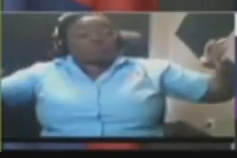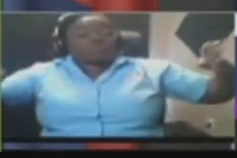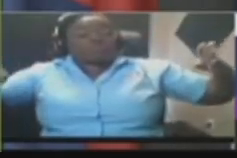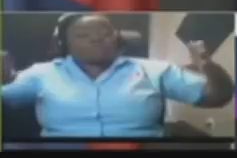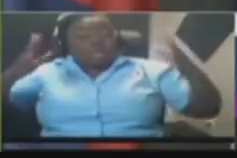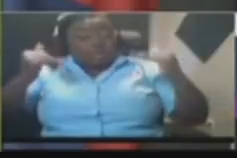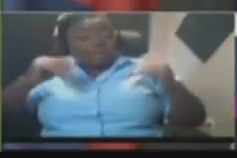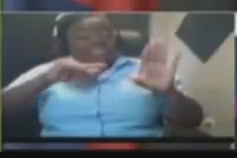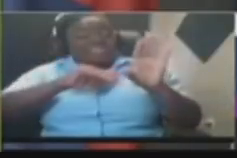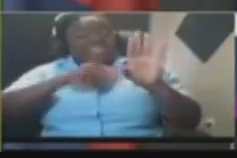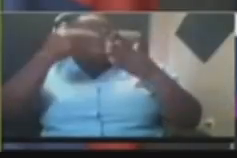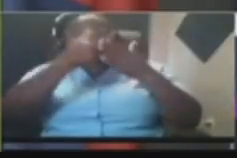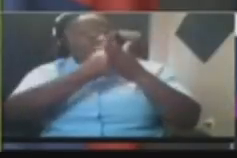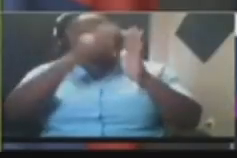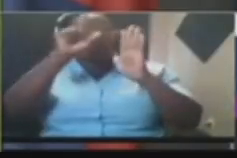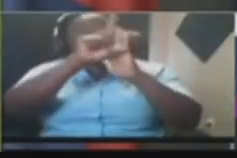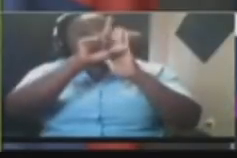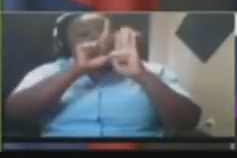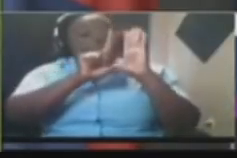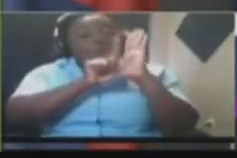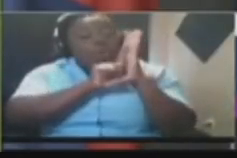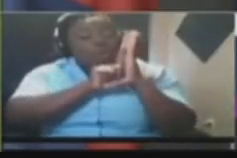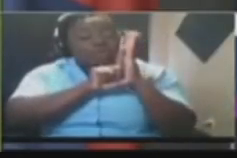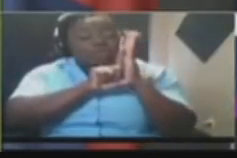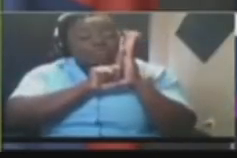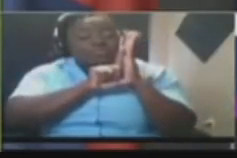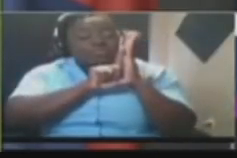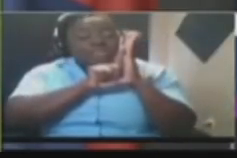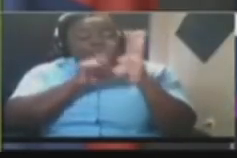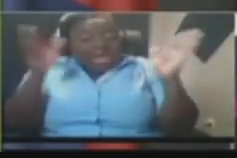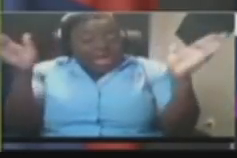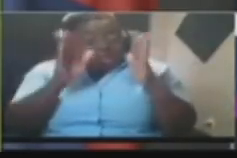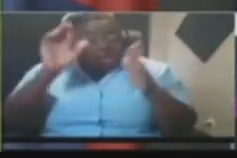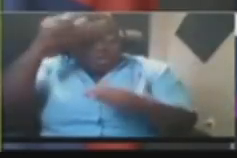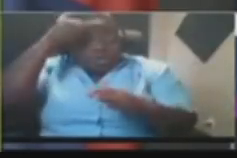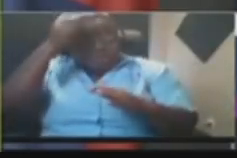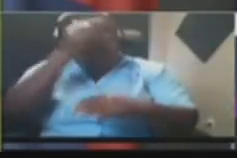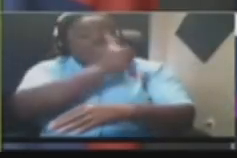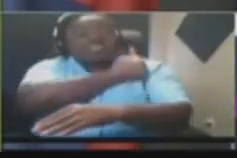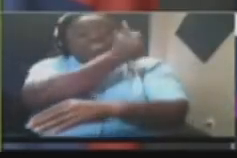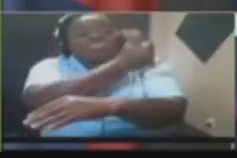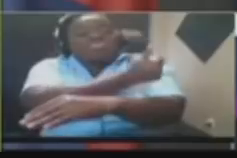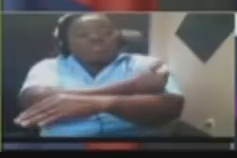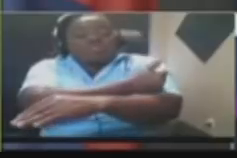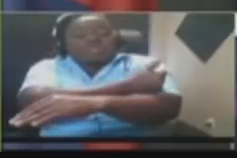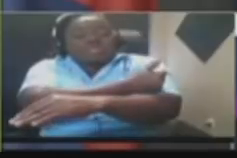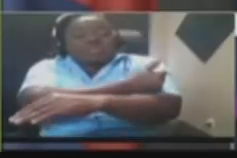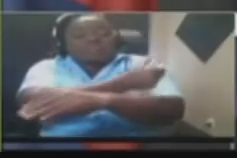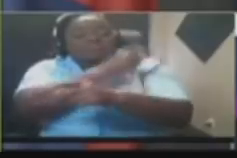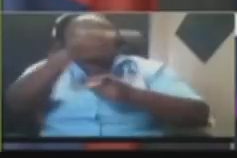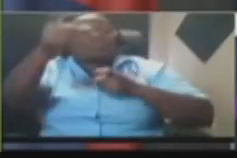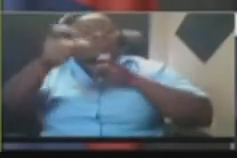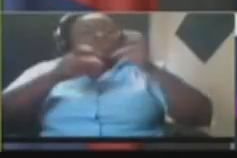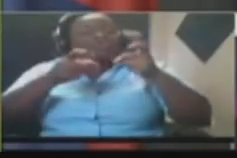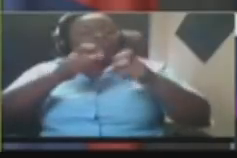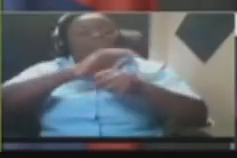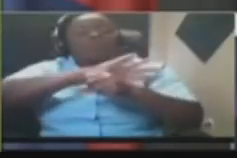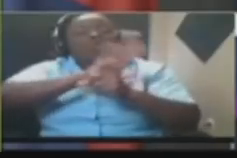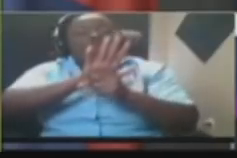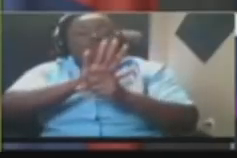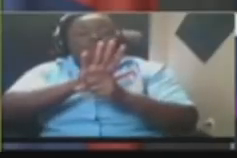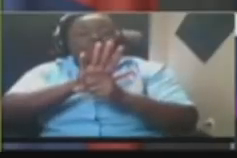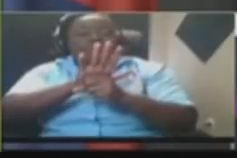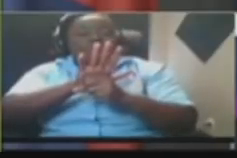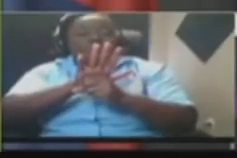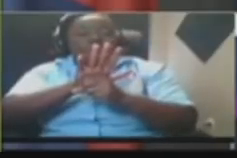law and narrow the government's authority to respond to the virus. And of course, a lot of